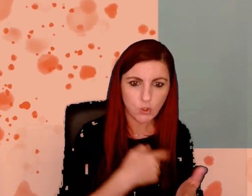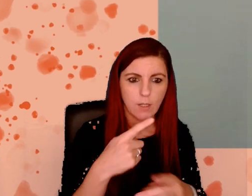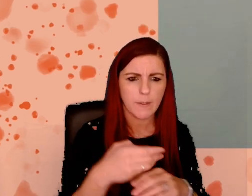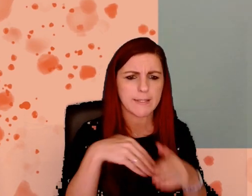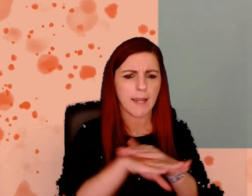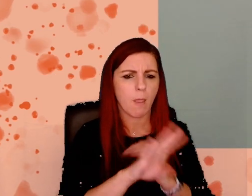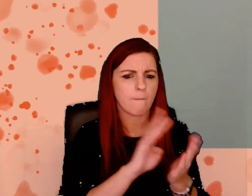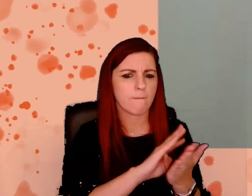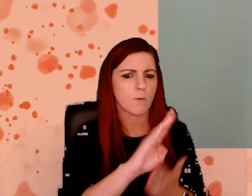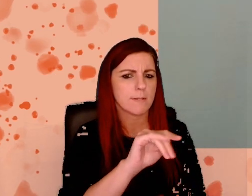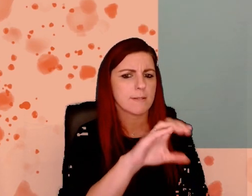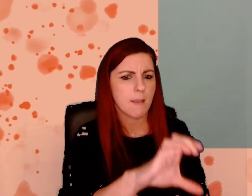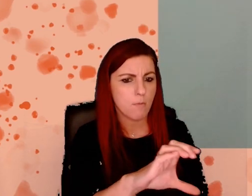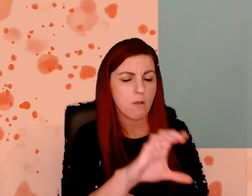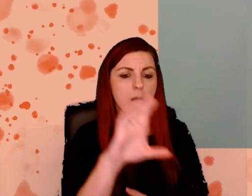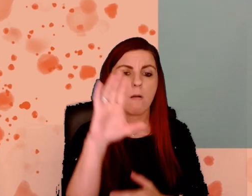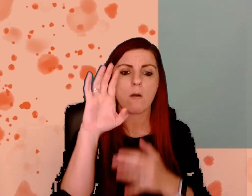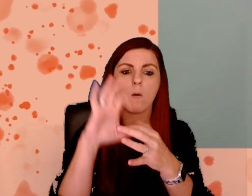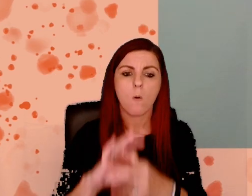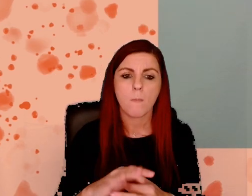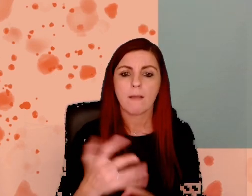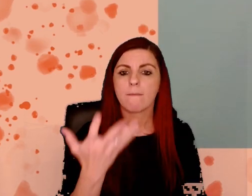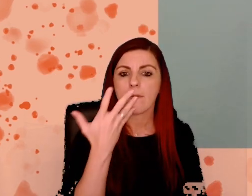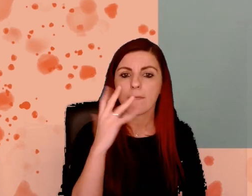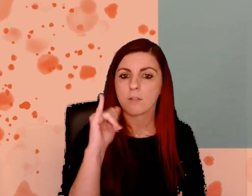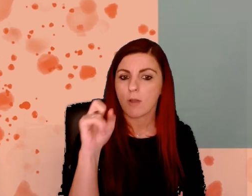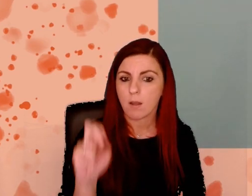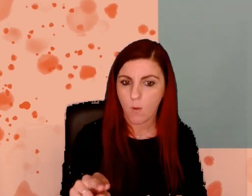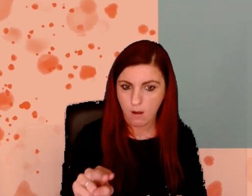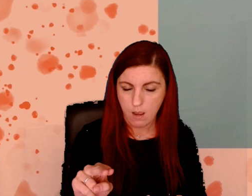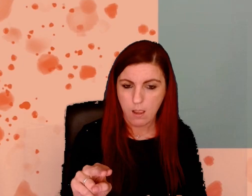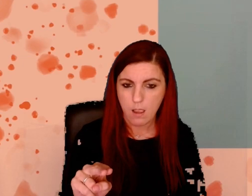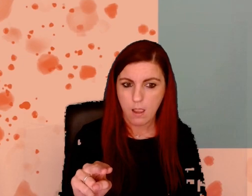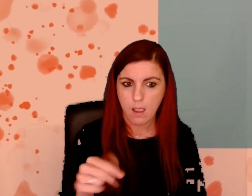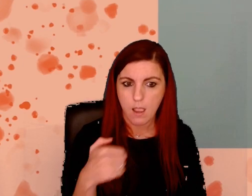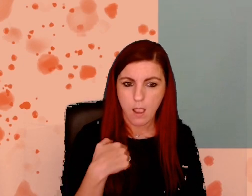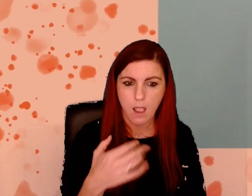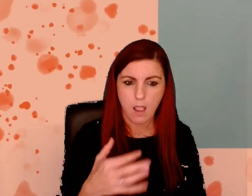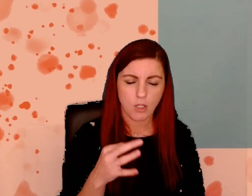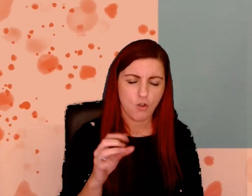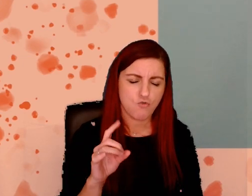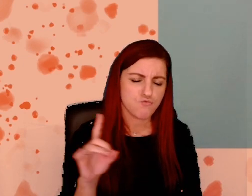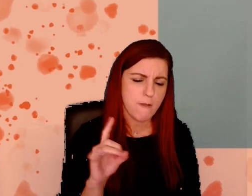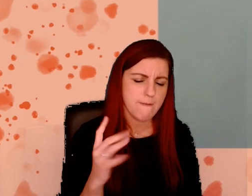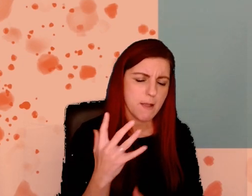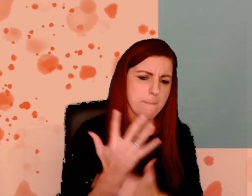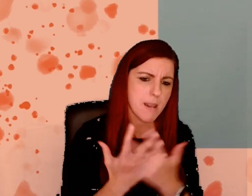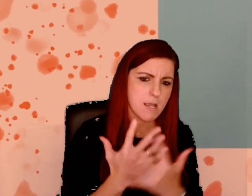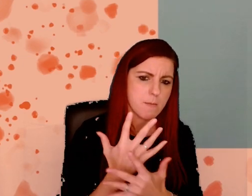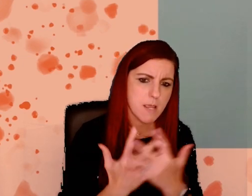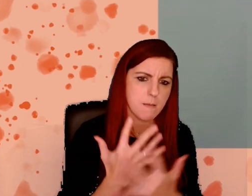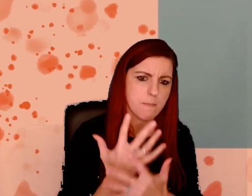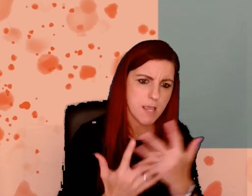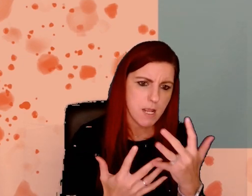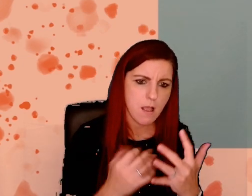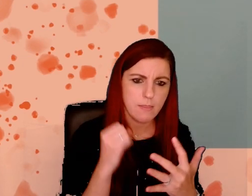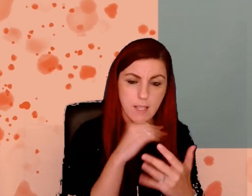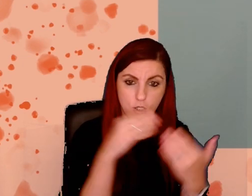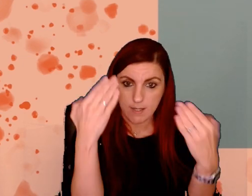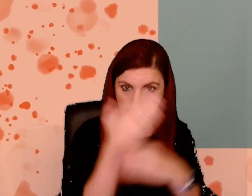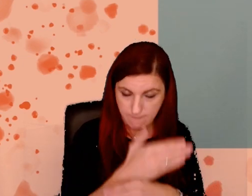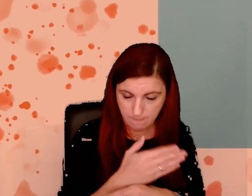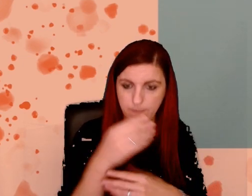14th of December and I came out on the 5th of January. I got a horrific hemorrhage. It was Saturday evening.